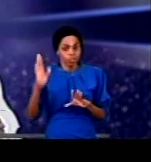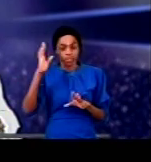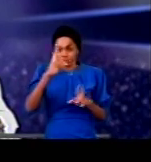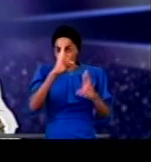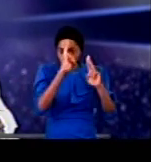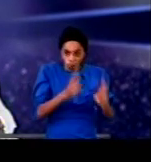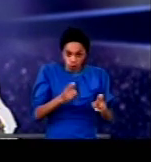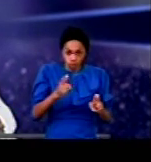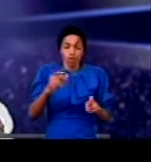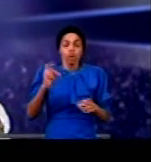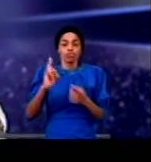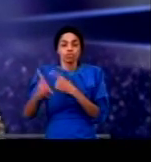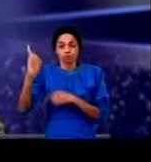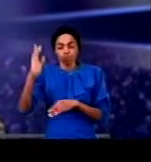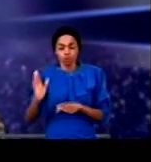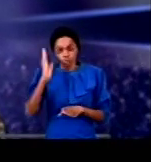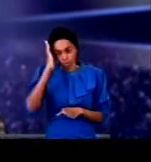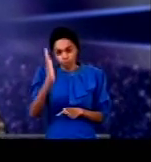lives.